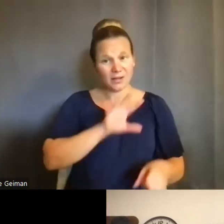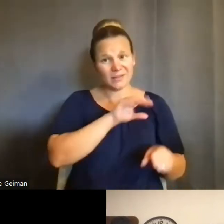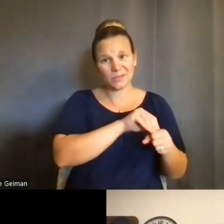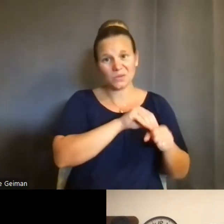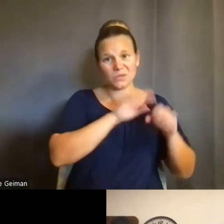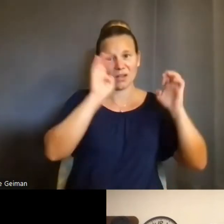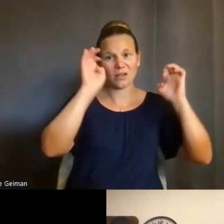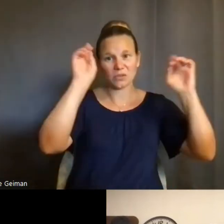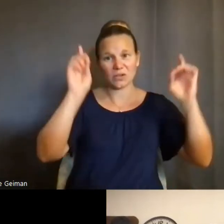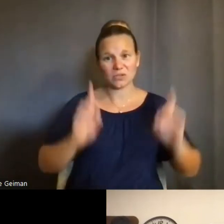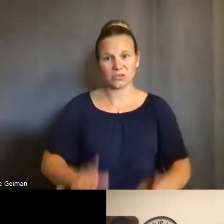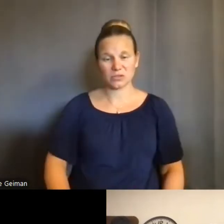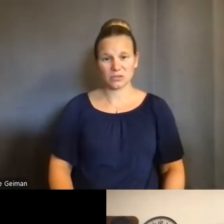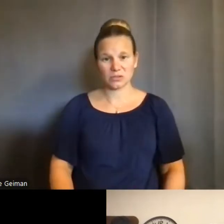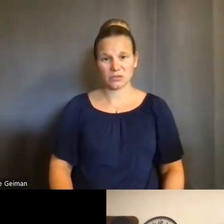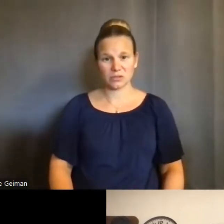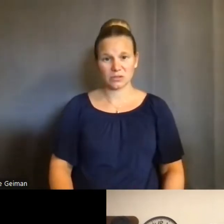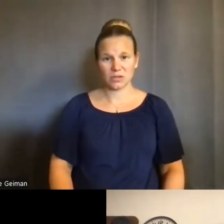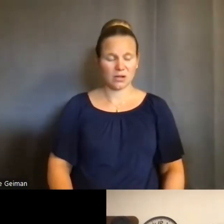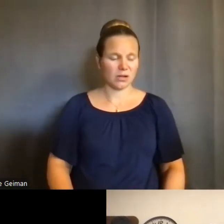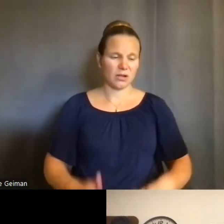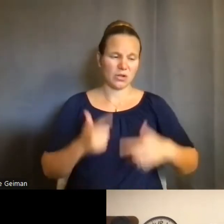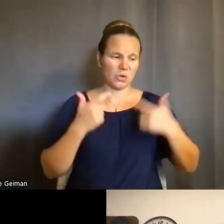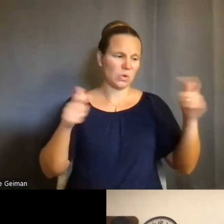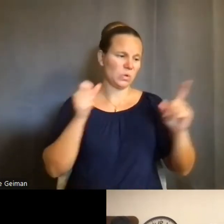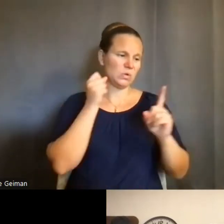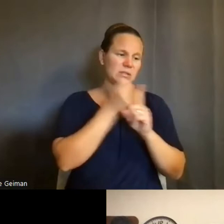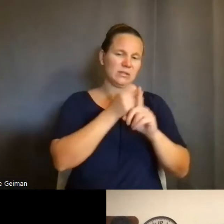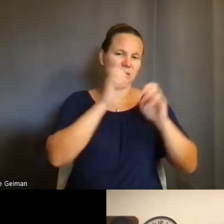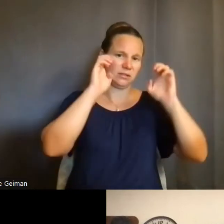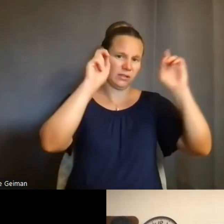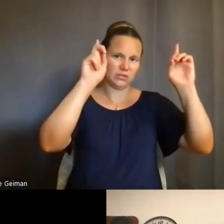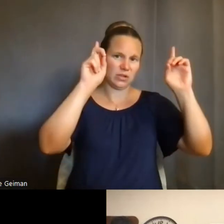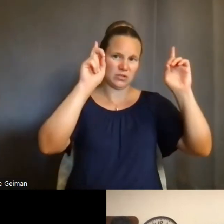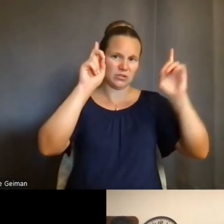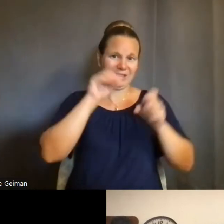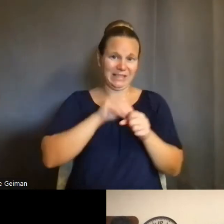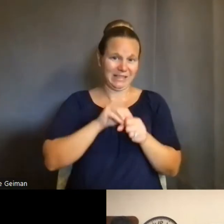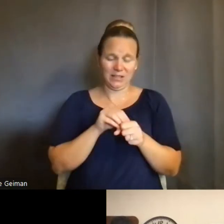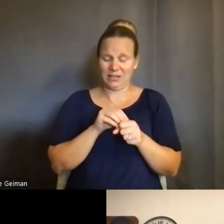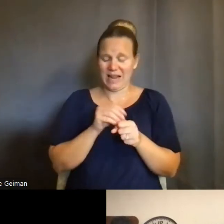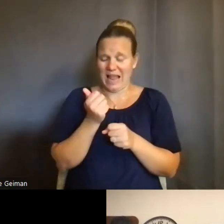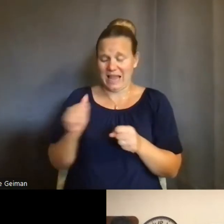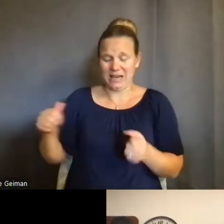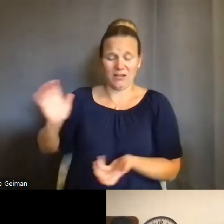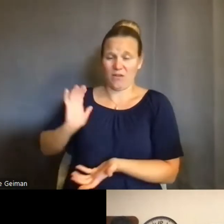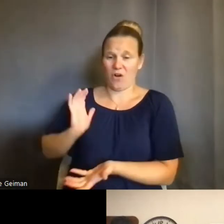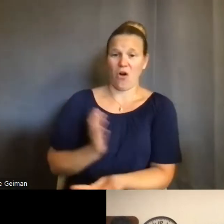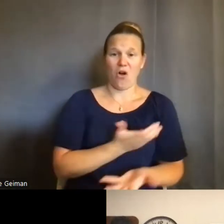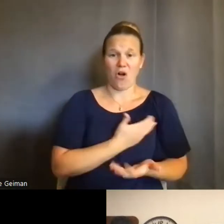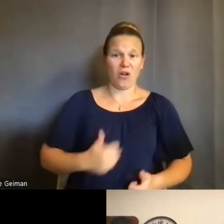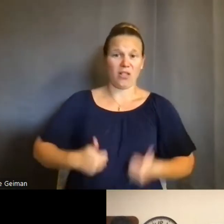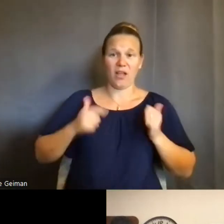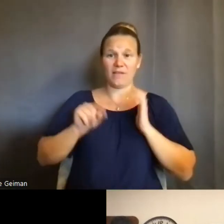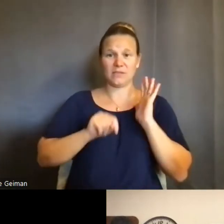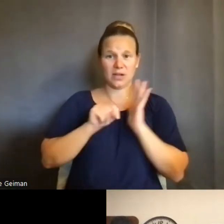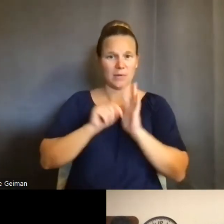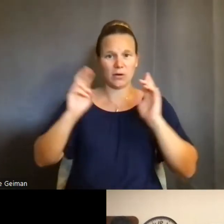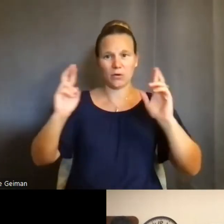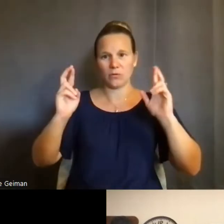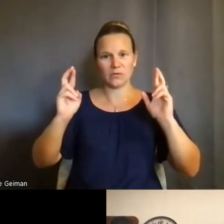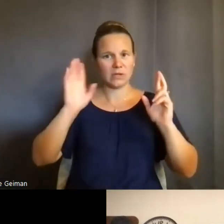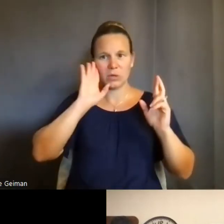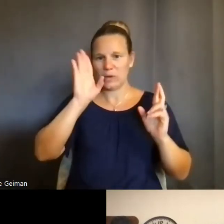education. It was the greatest impact on education in any of our lifetimes. And we'll hopefully never see anything like that